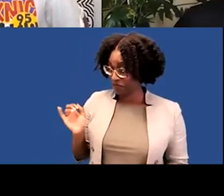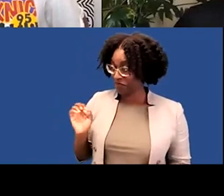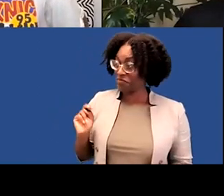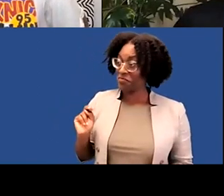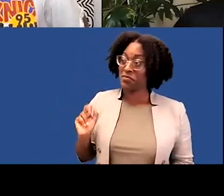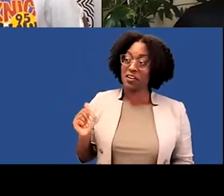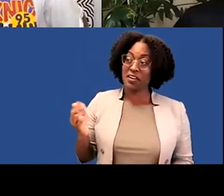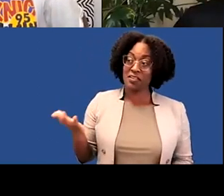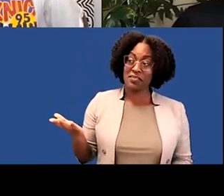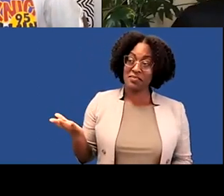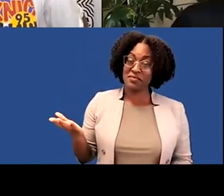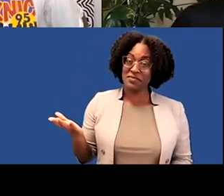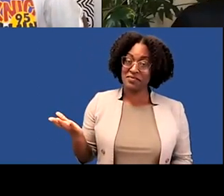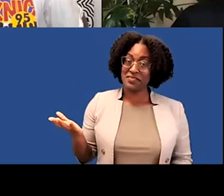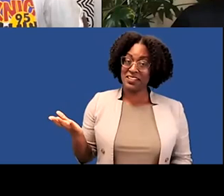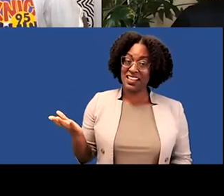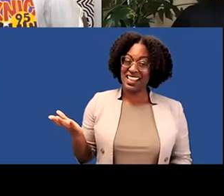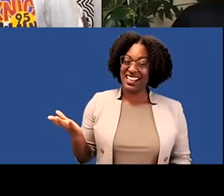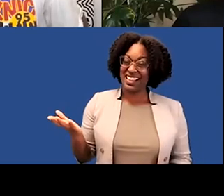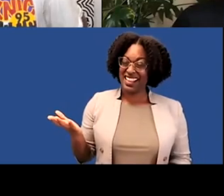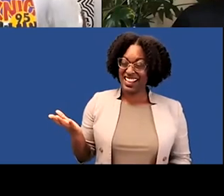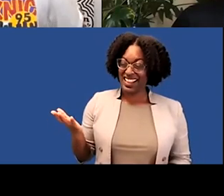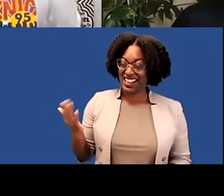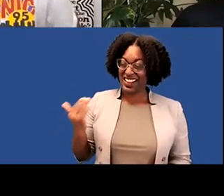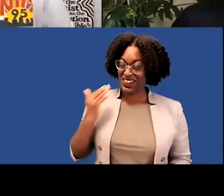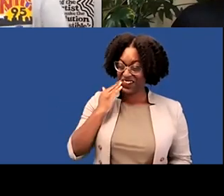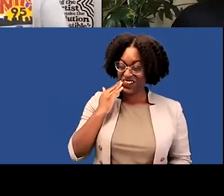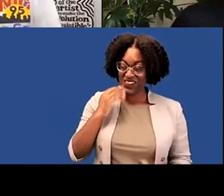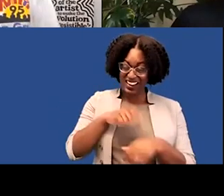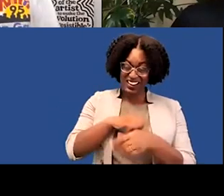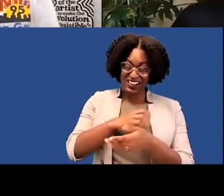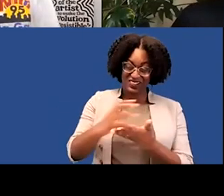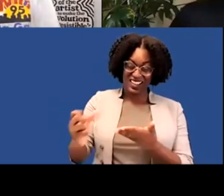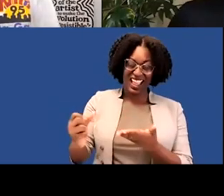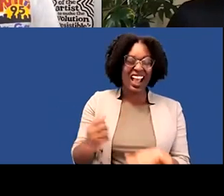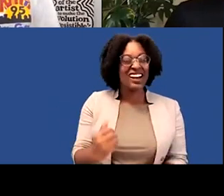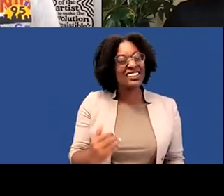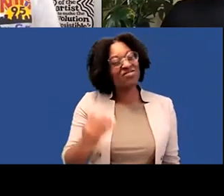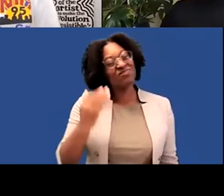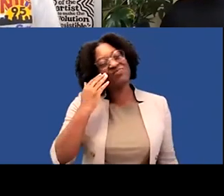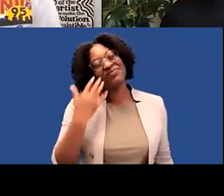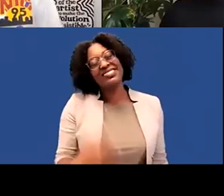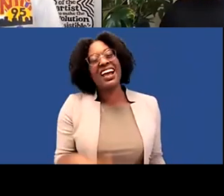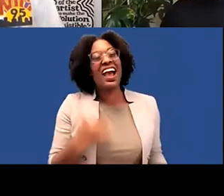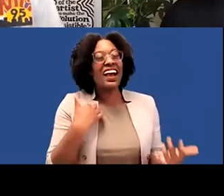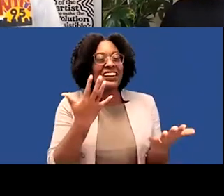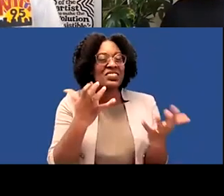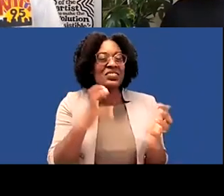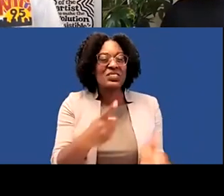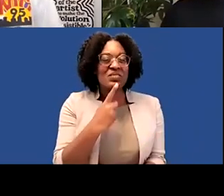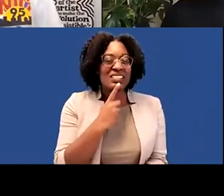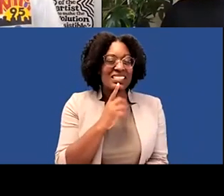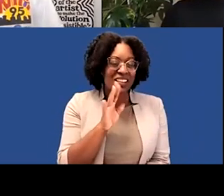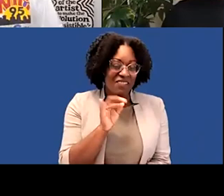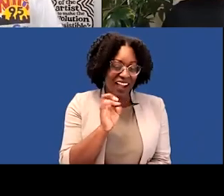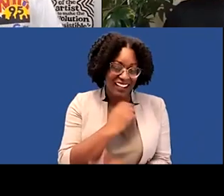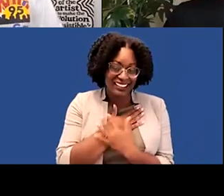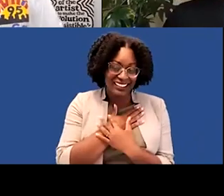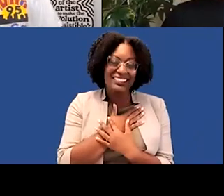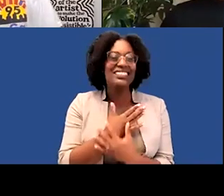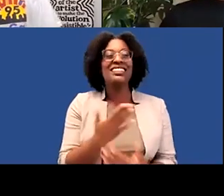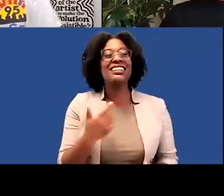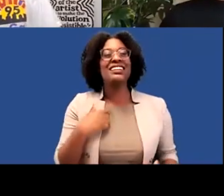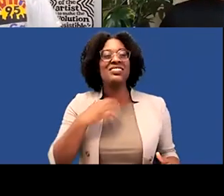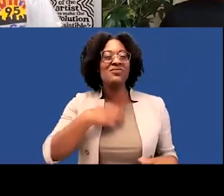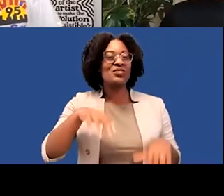we're coming up at the end of this event. No, it's so hard to say goodbye. Oh my gosh, we could really do this all night. I wish that everyone could